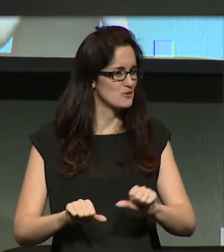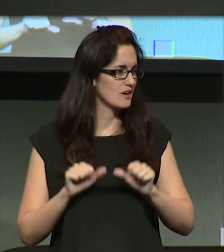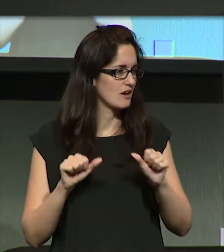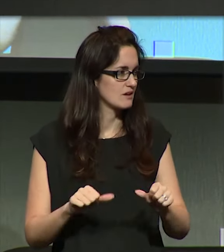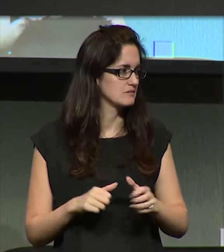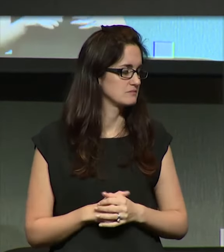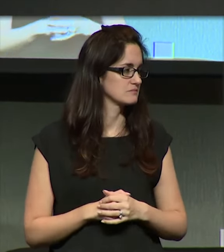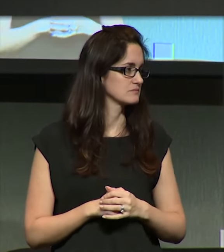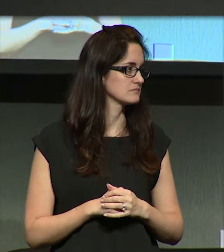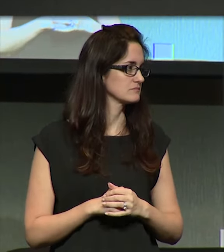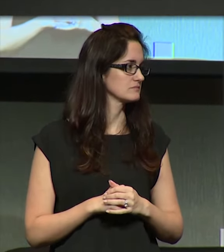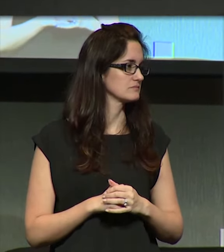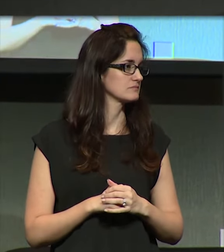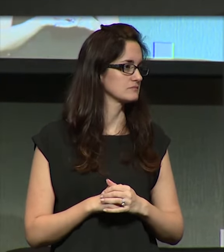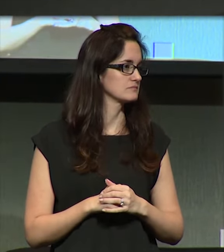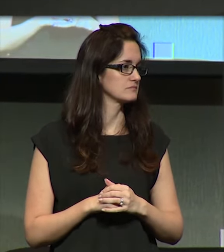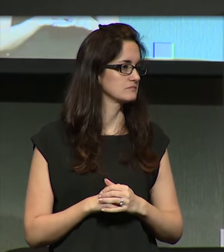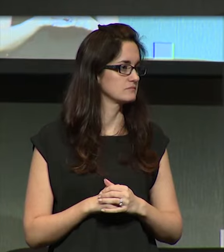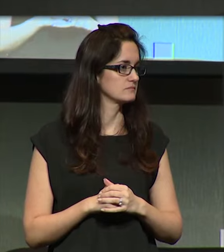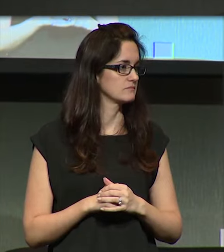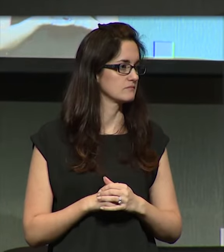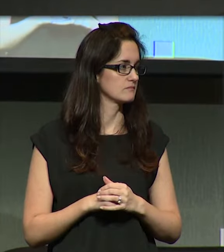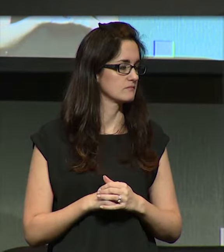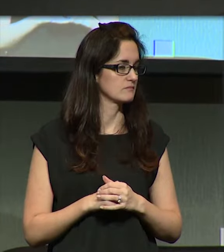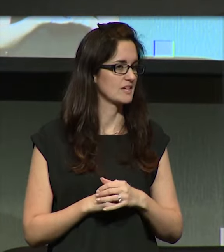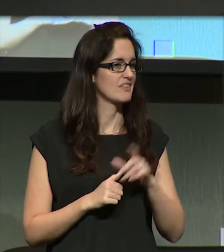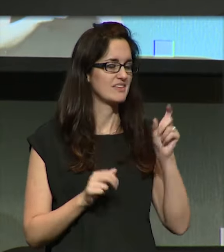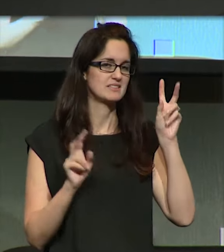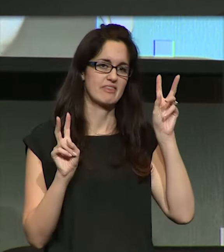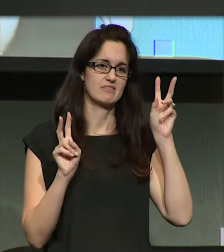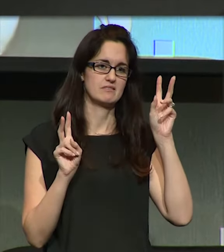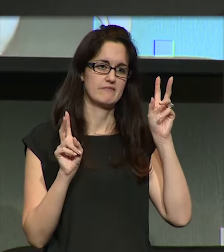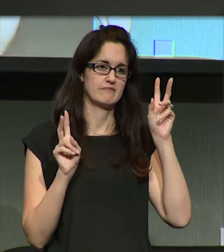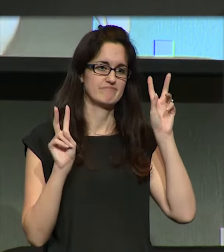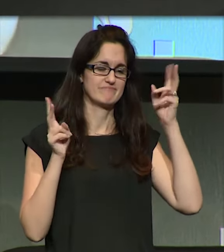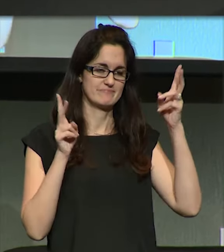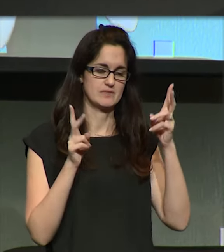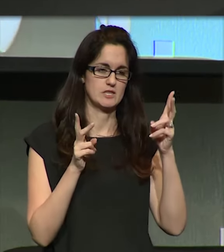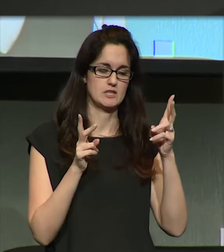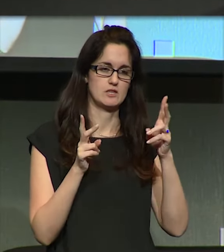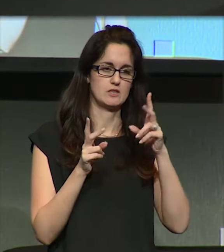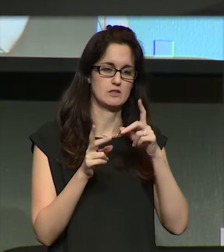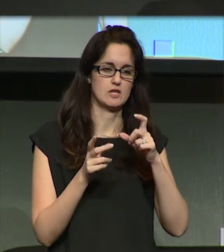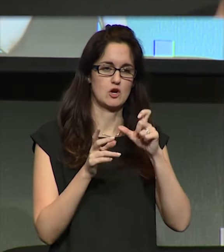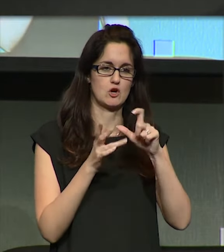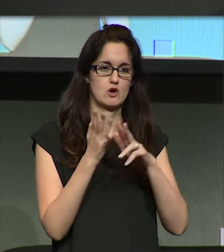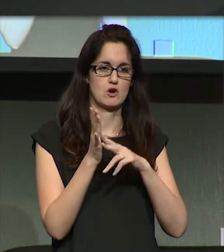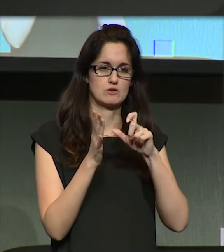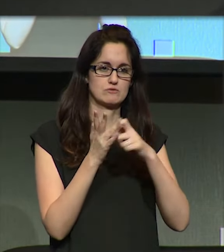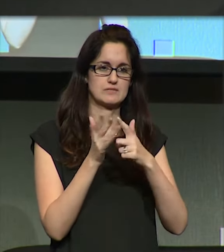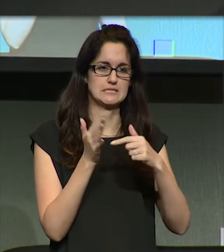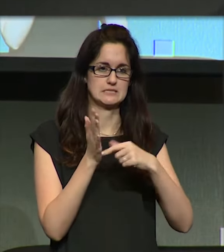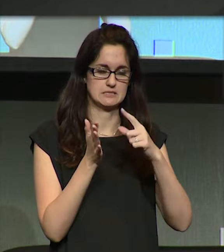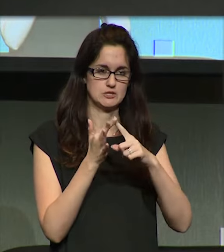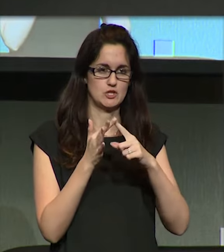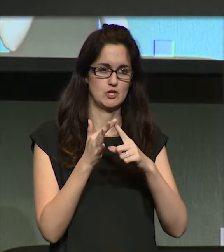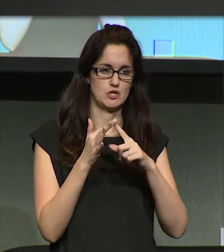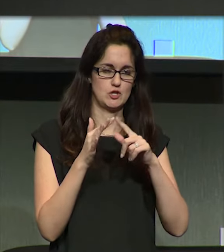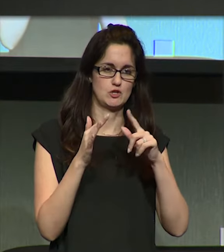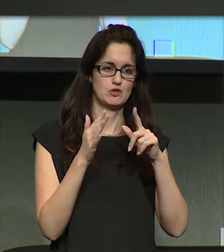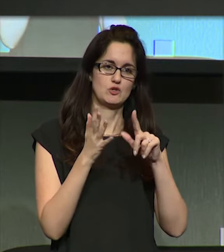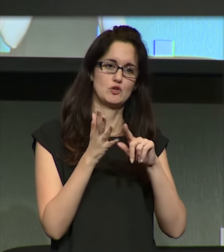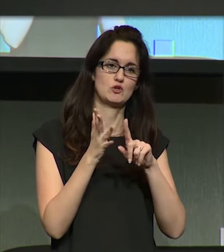with this concept called the universal, concrete universal, Professor Basker would talk about in its entirety, there's all